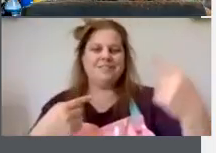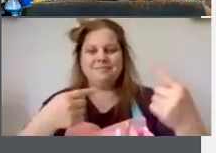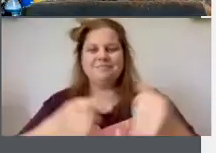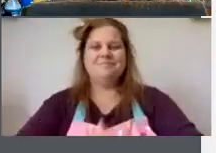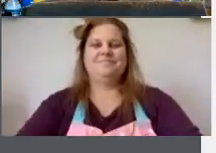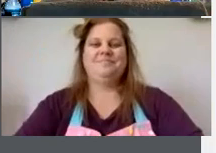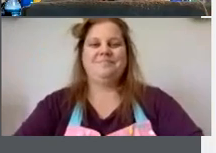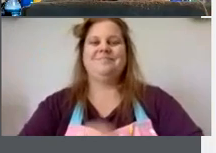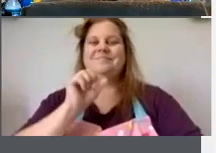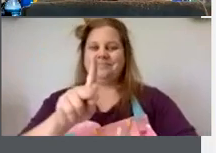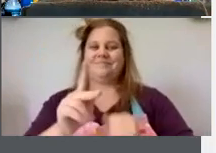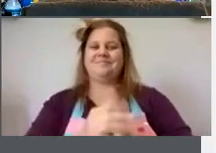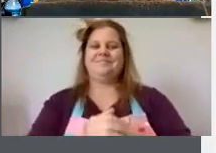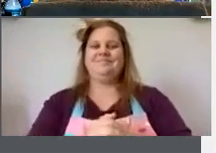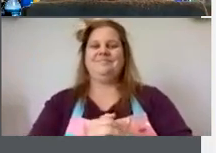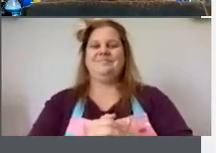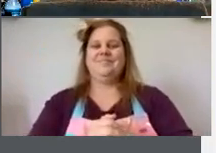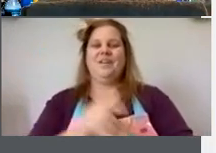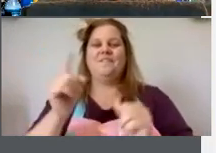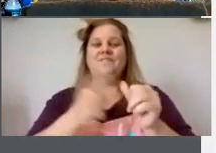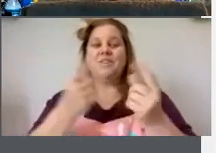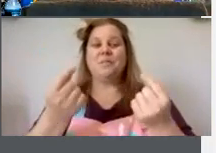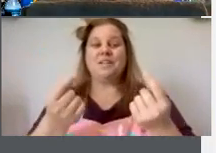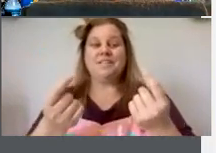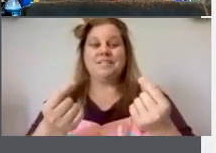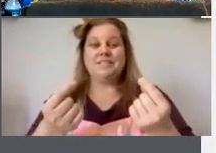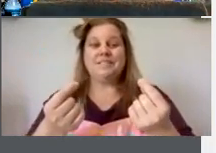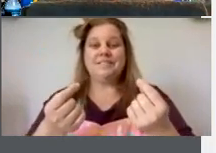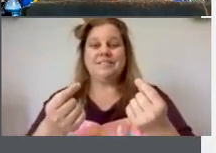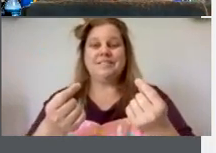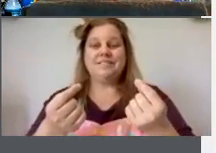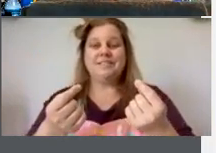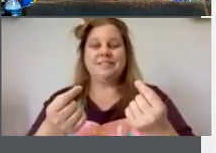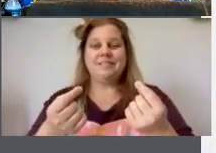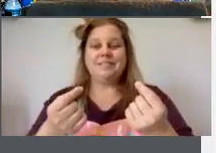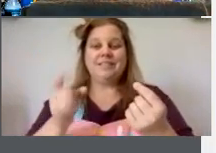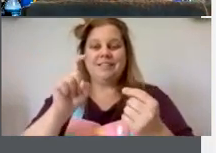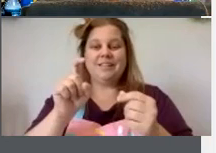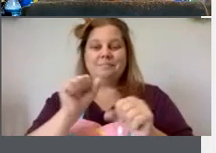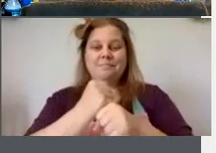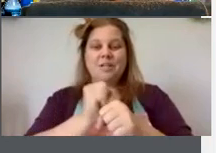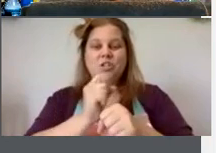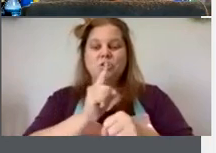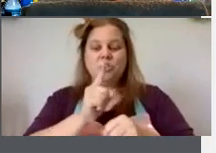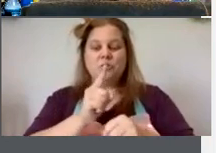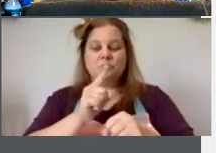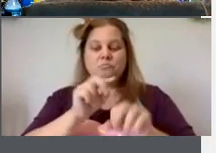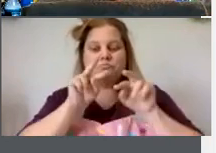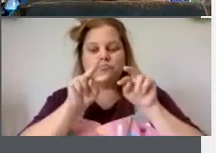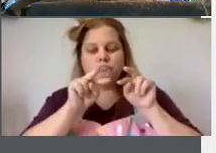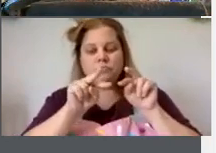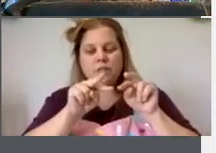All right, so first thing we're going to need to do is we need to make sure we look at our materials we're going to